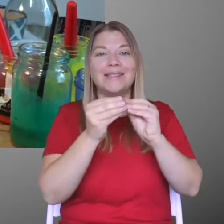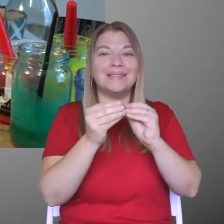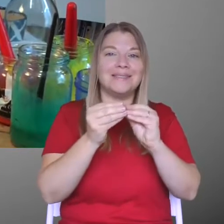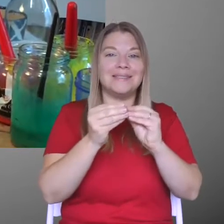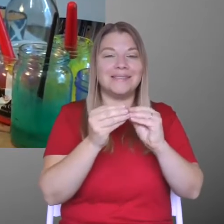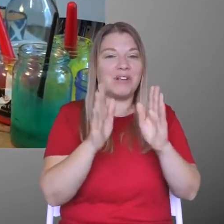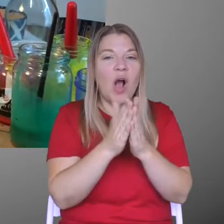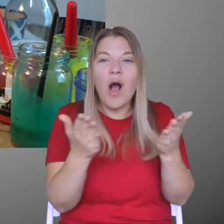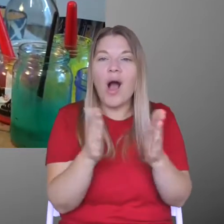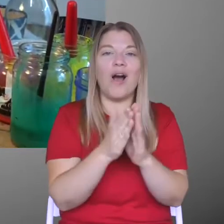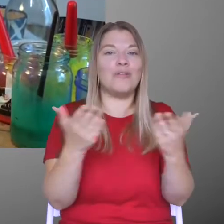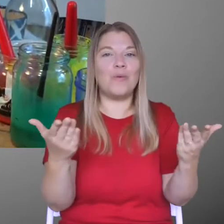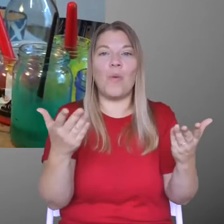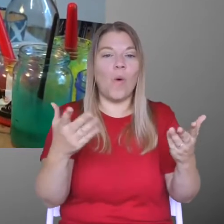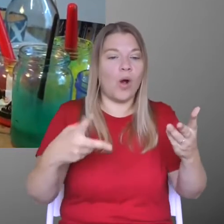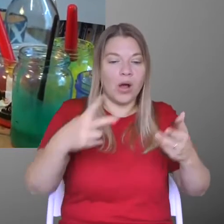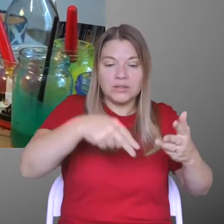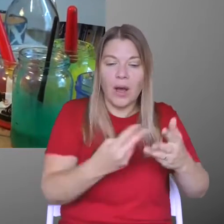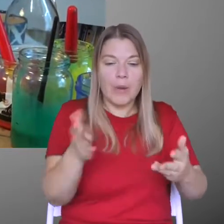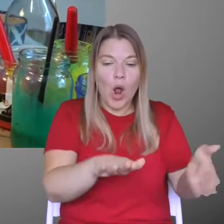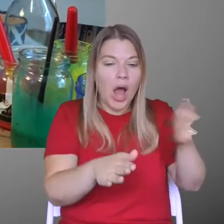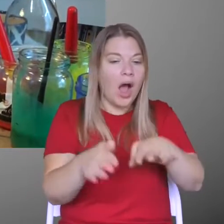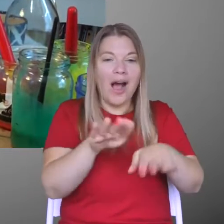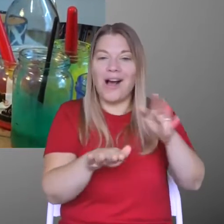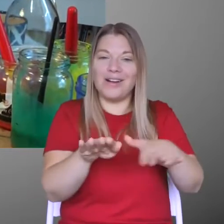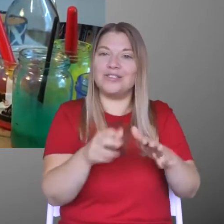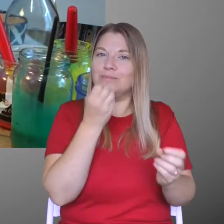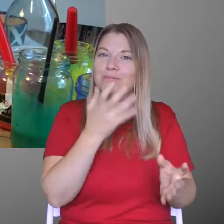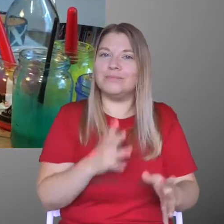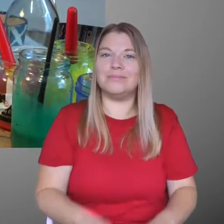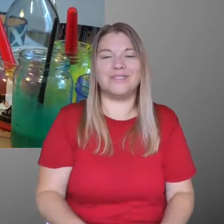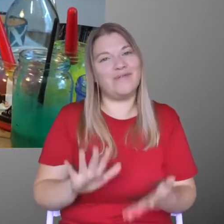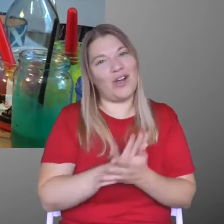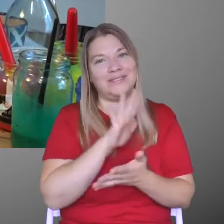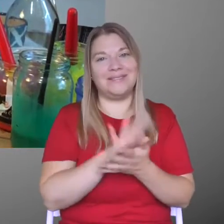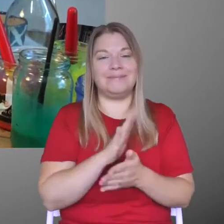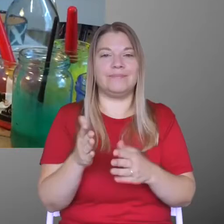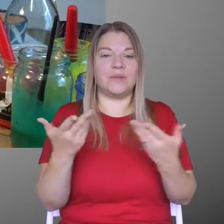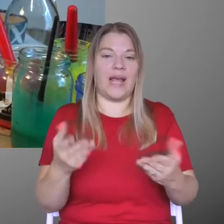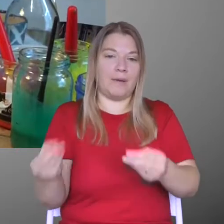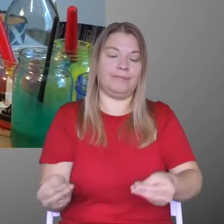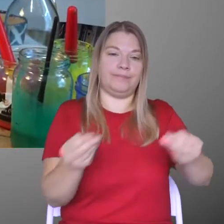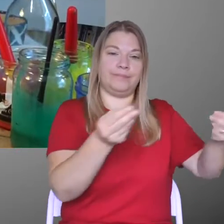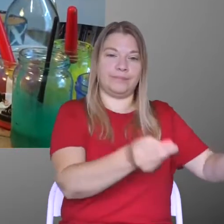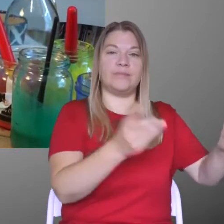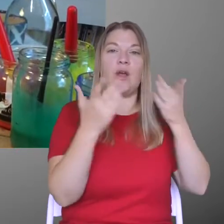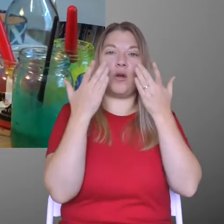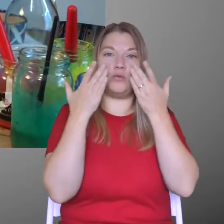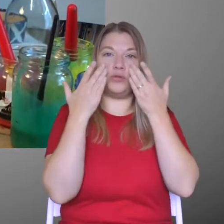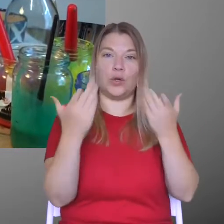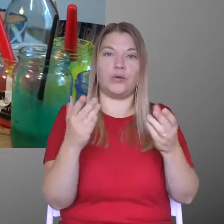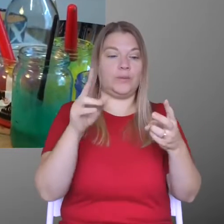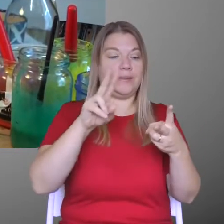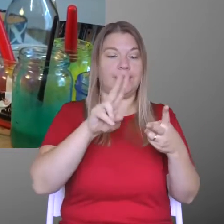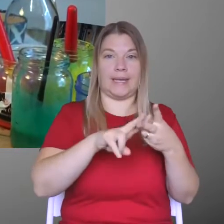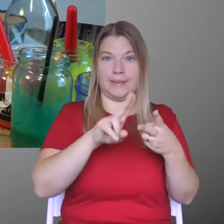actually just quite a fun thing to do. I'm going to put this one to the side. I'm going to show you how to do the same